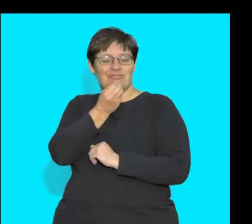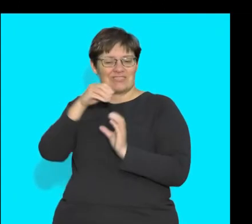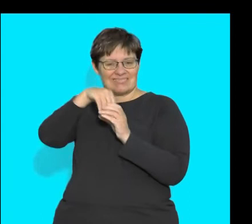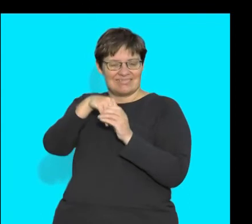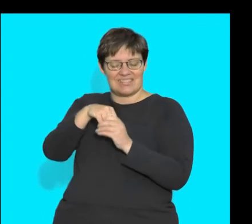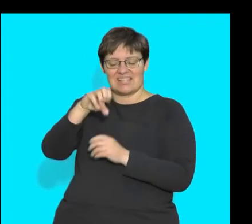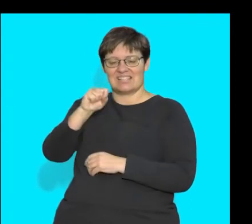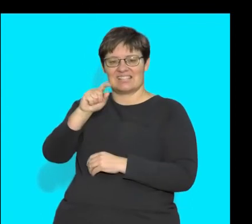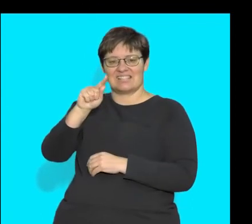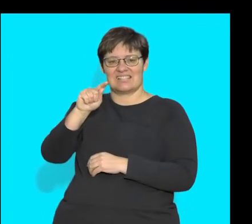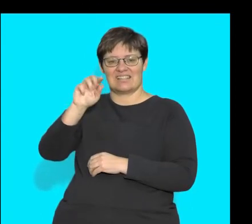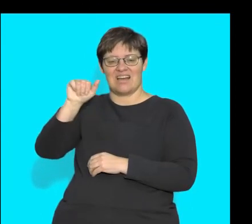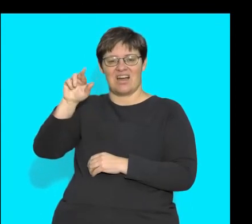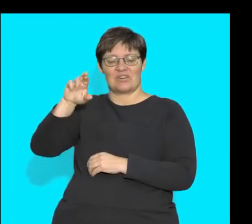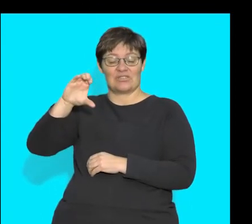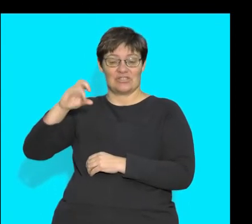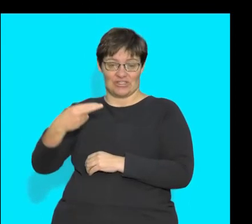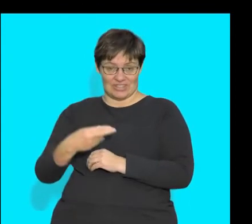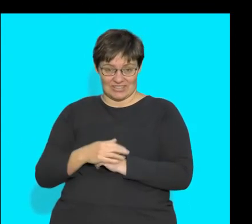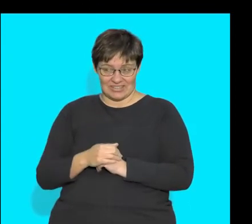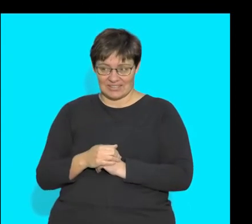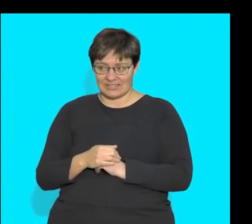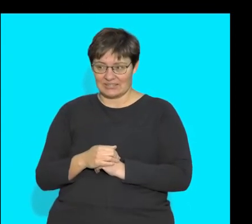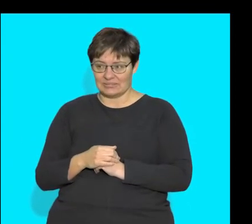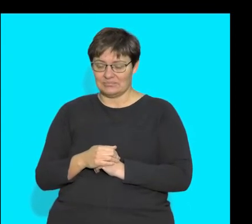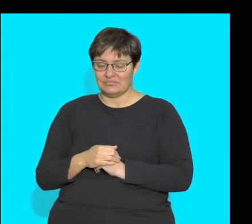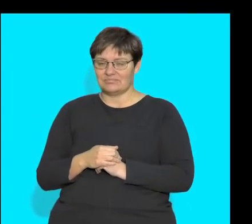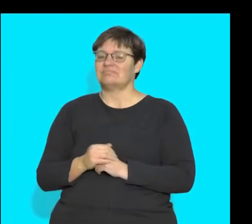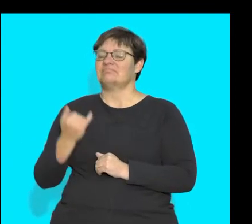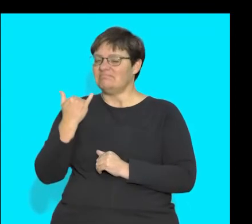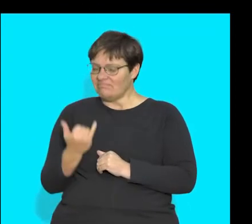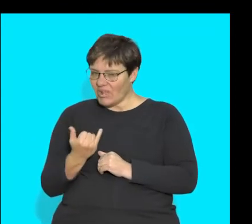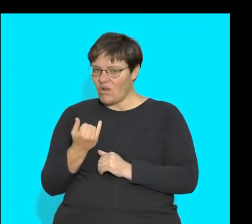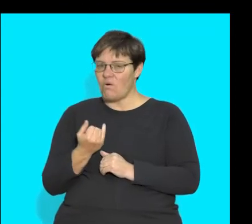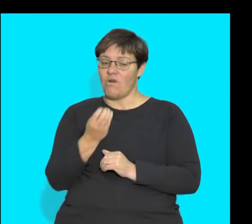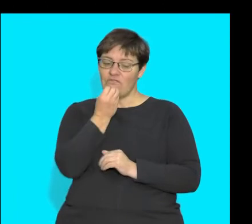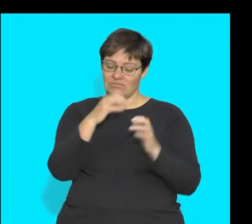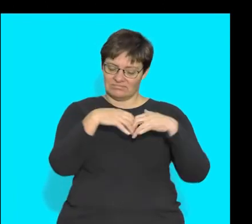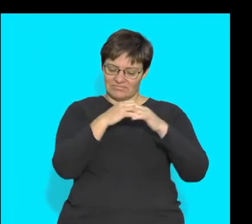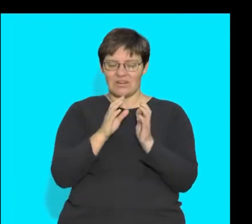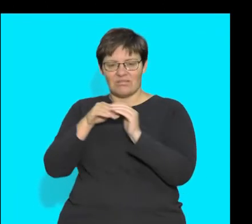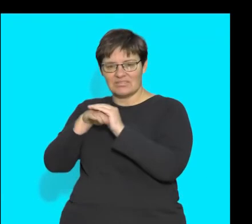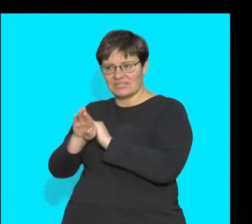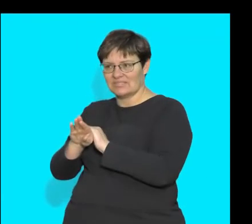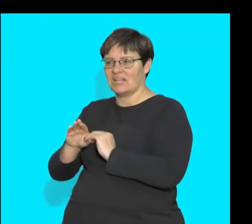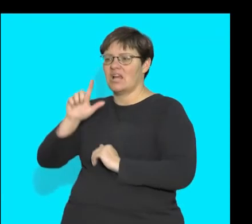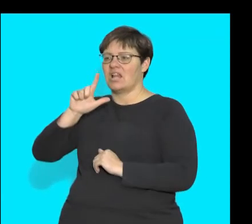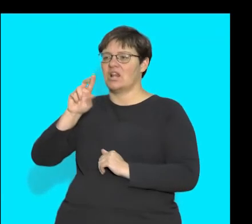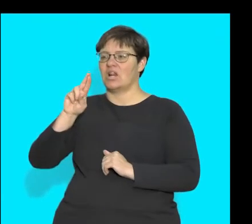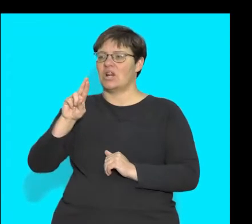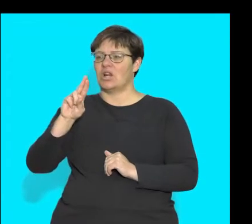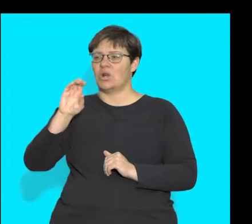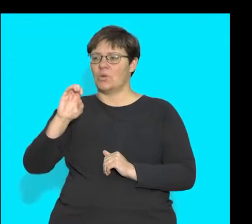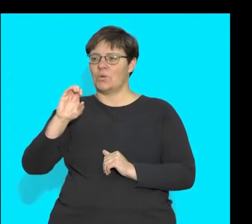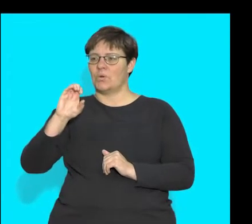starch. All right, so the plant made the food, and now it's going to be stored. And what is a leucoplast? It means